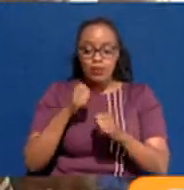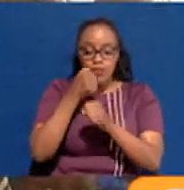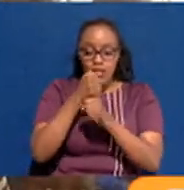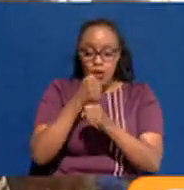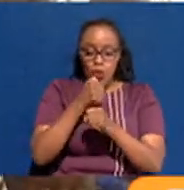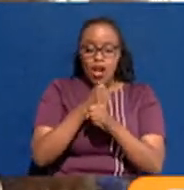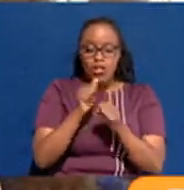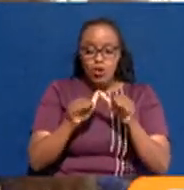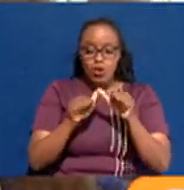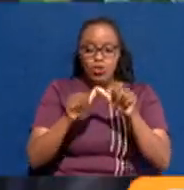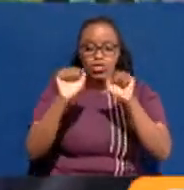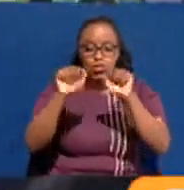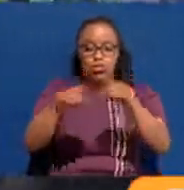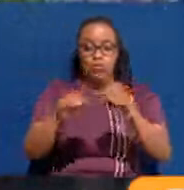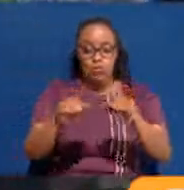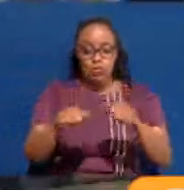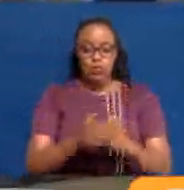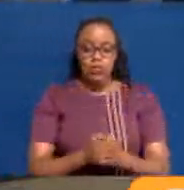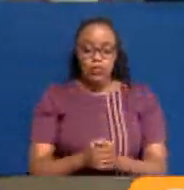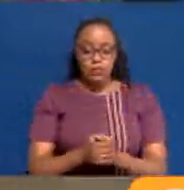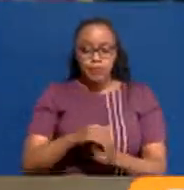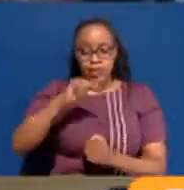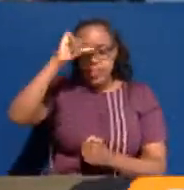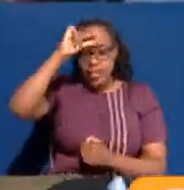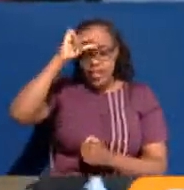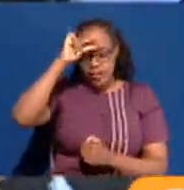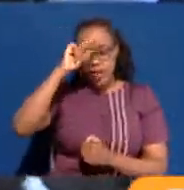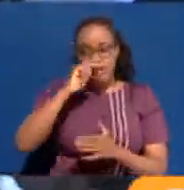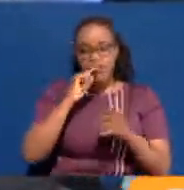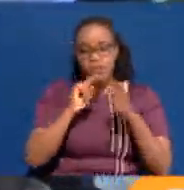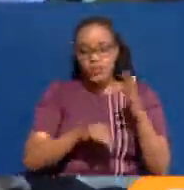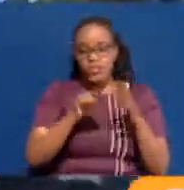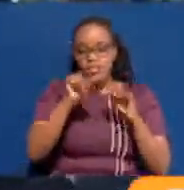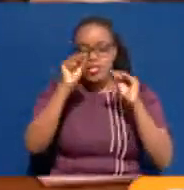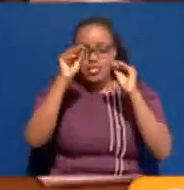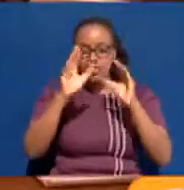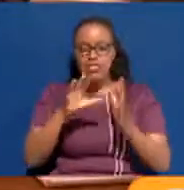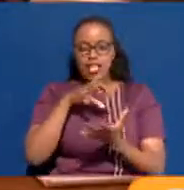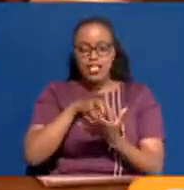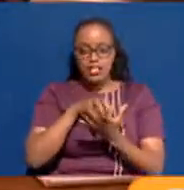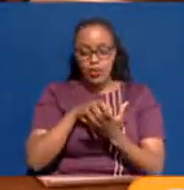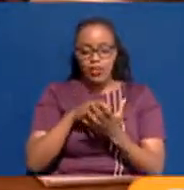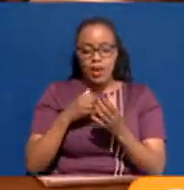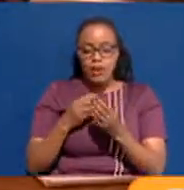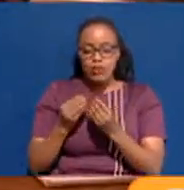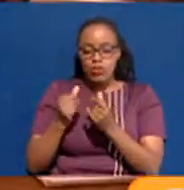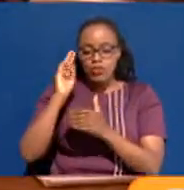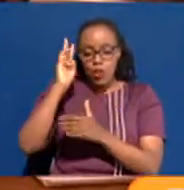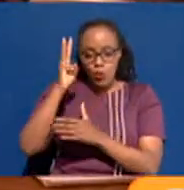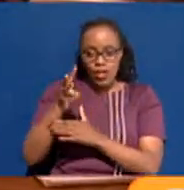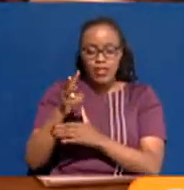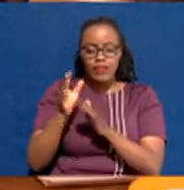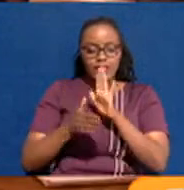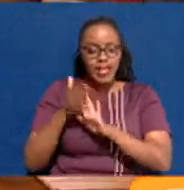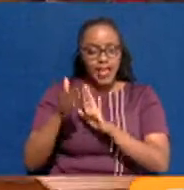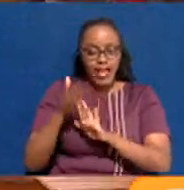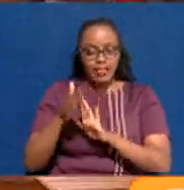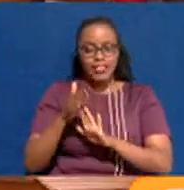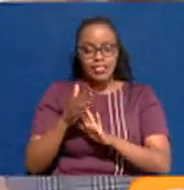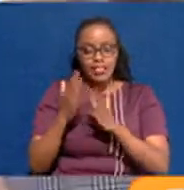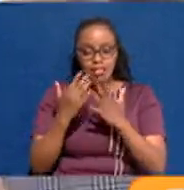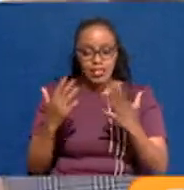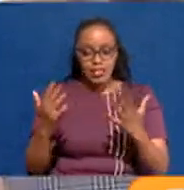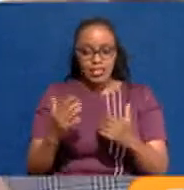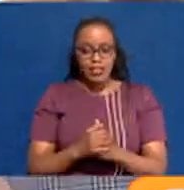ya masomo iendelee. The government maintains that this teacher situation is being handled as a matter of urgency. In the